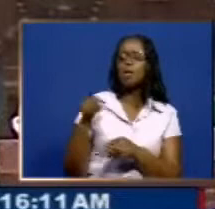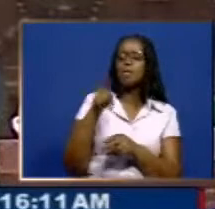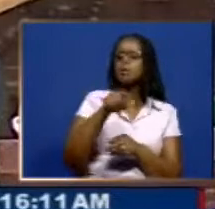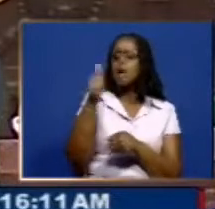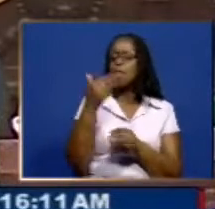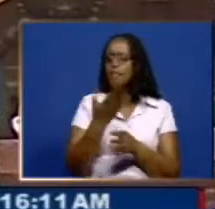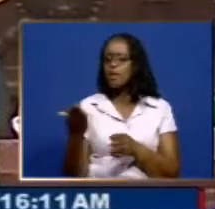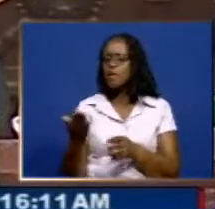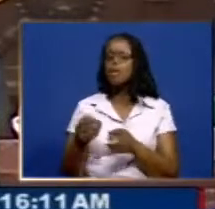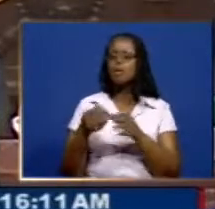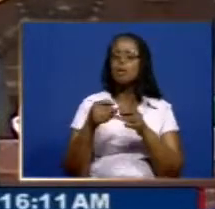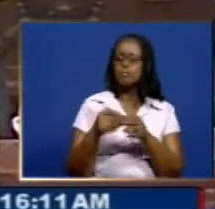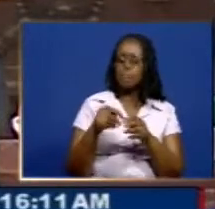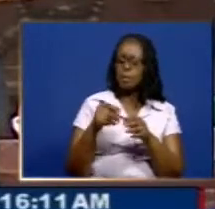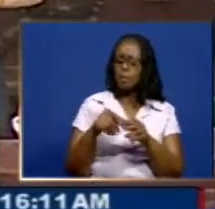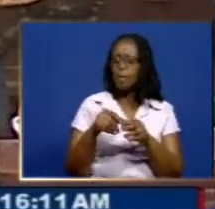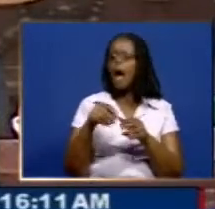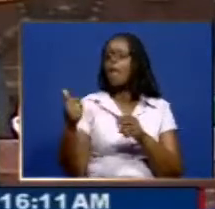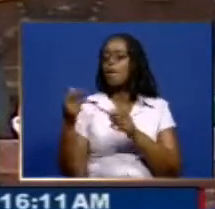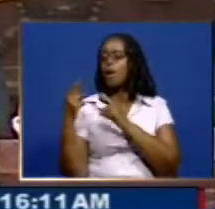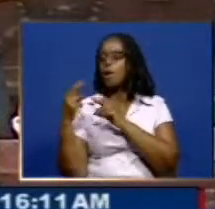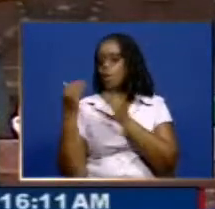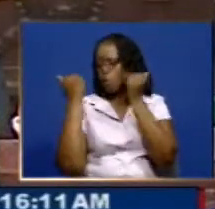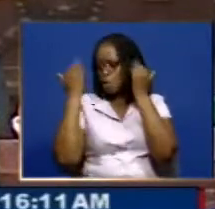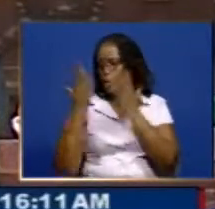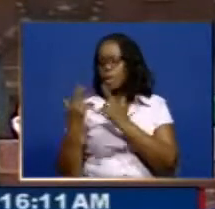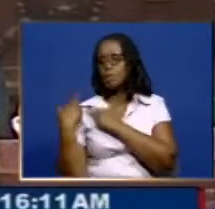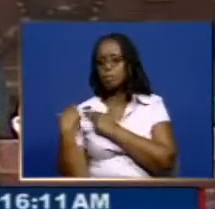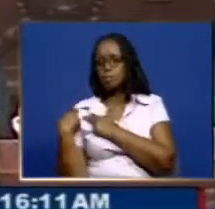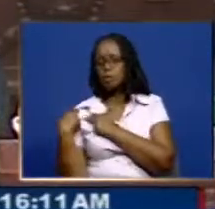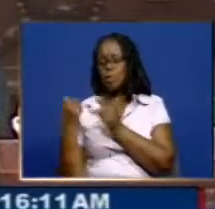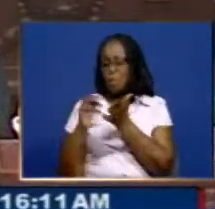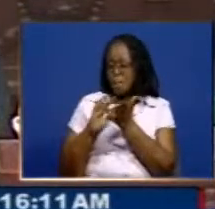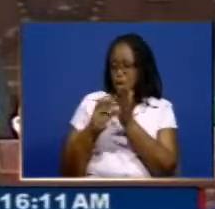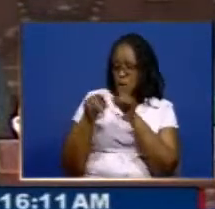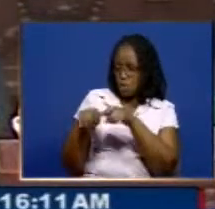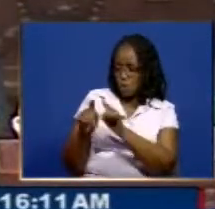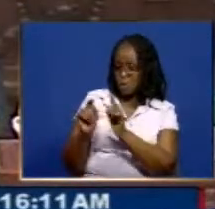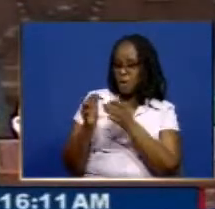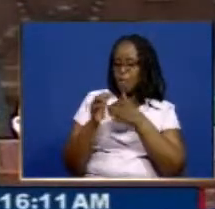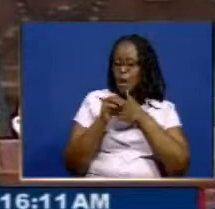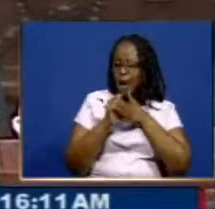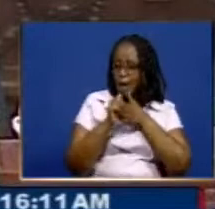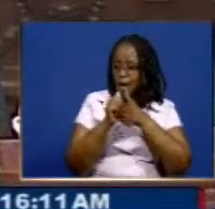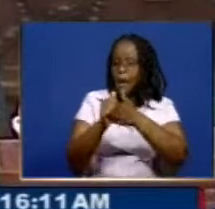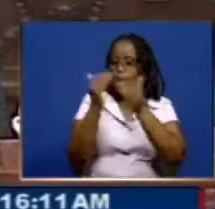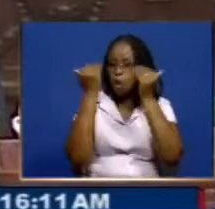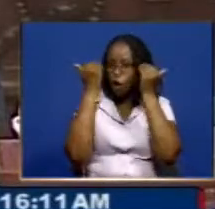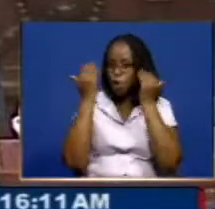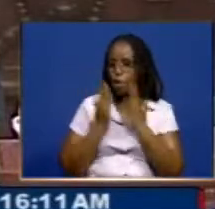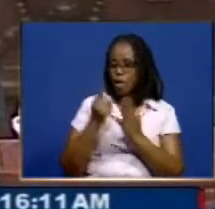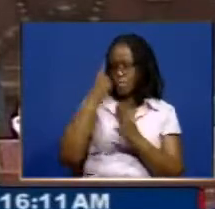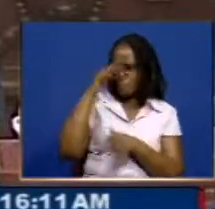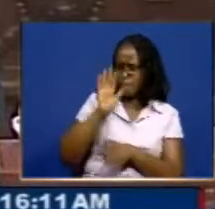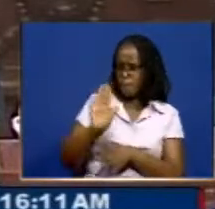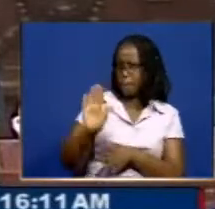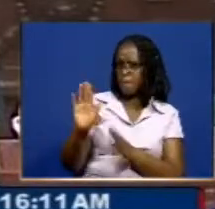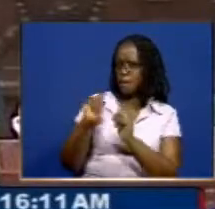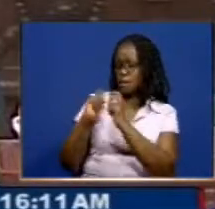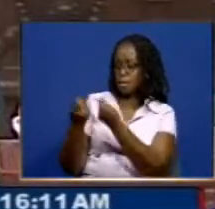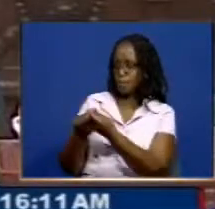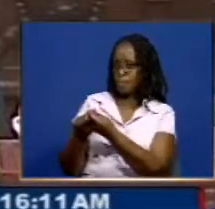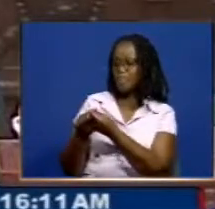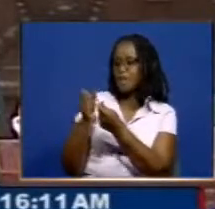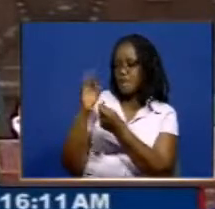we take you as the lead counsel. I assume you are the lead counsel? Yes, I am, very well. Yeah, so you take the lead, and when you want to delegate to the